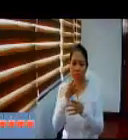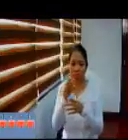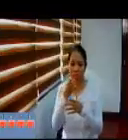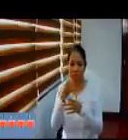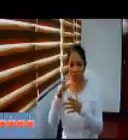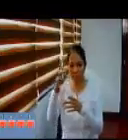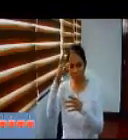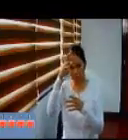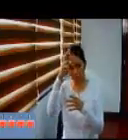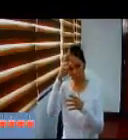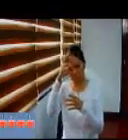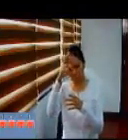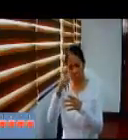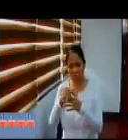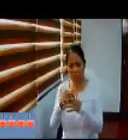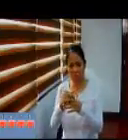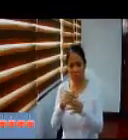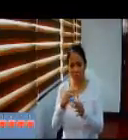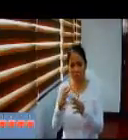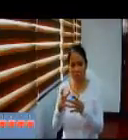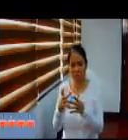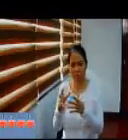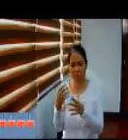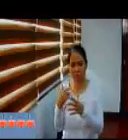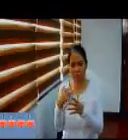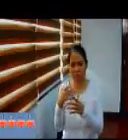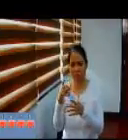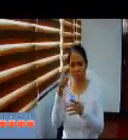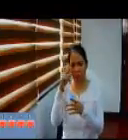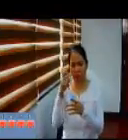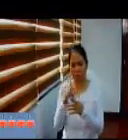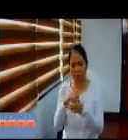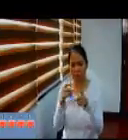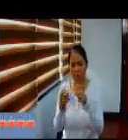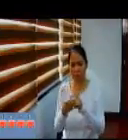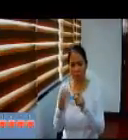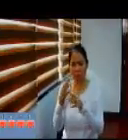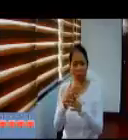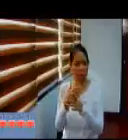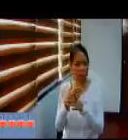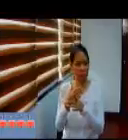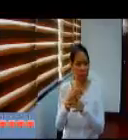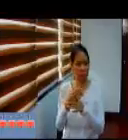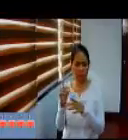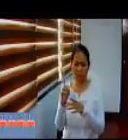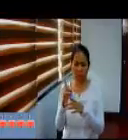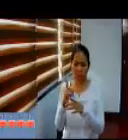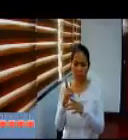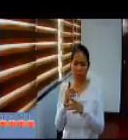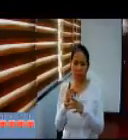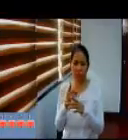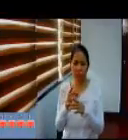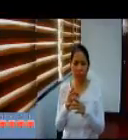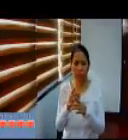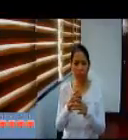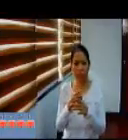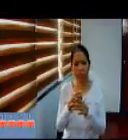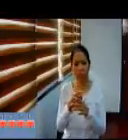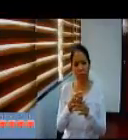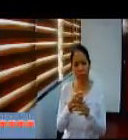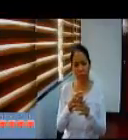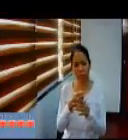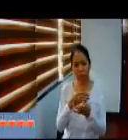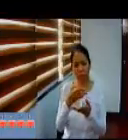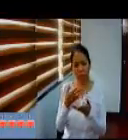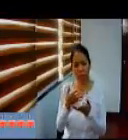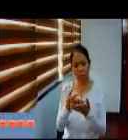But we want our consumers, even though with all of these advances in technology, we want our consumers to be assured that the